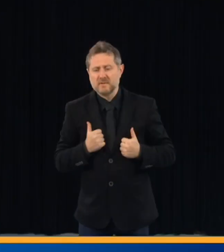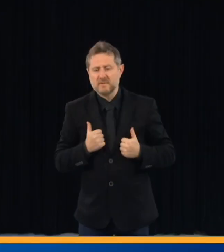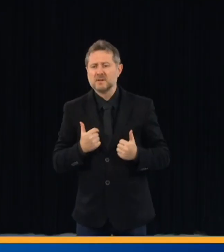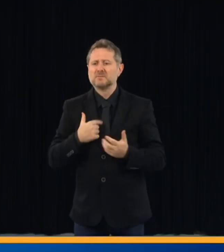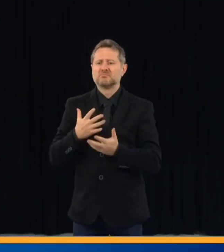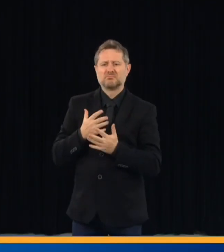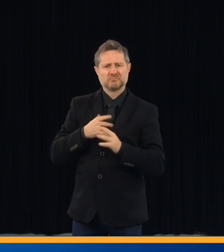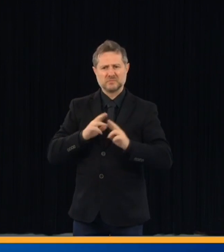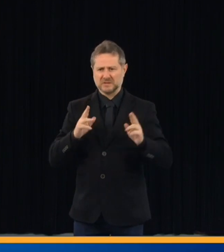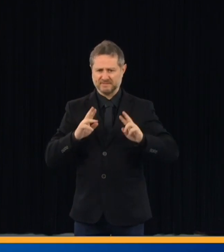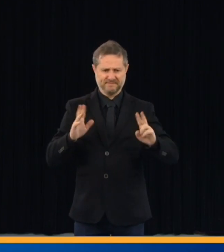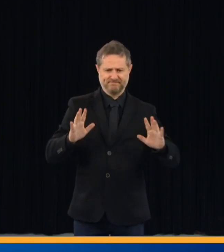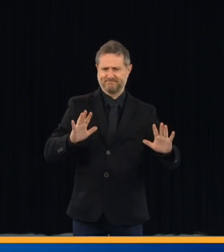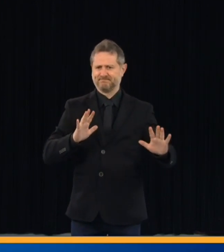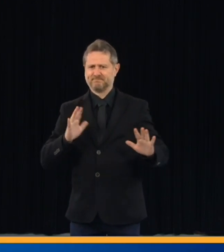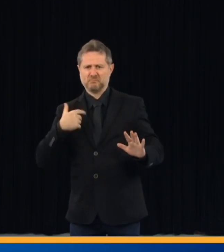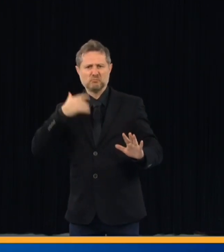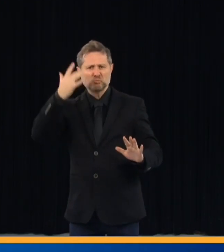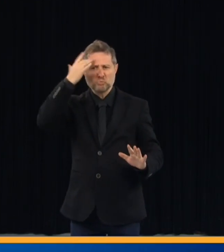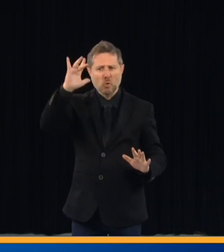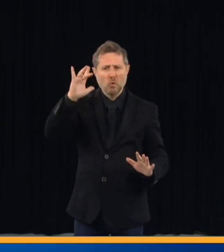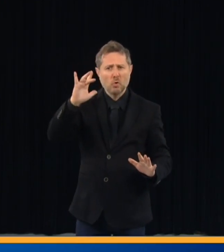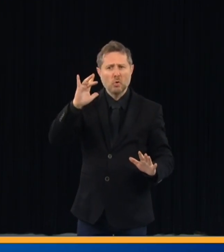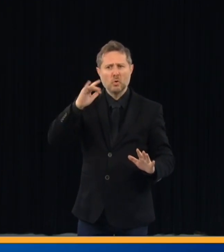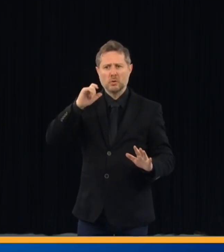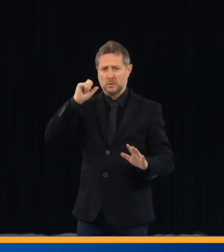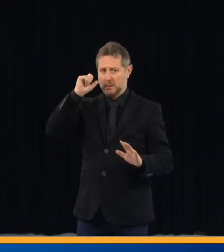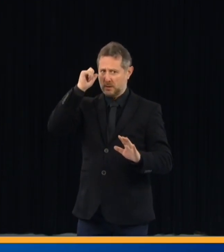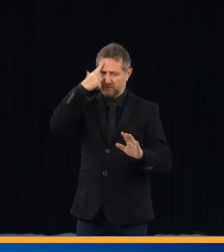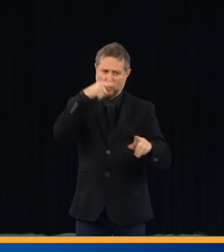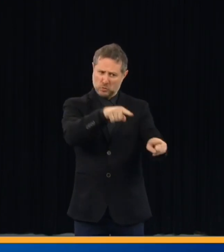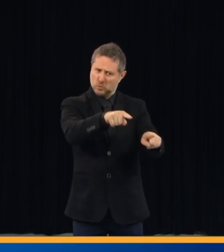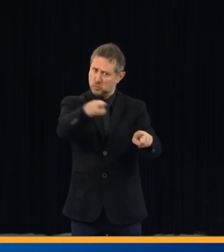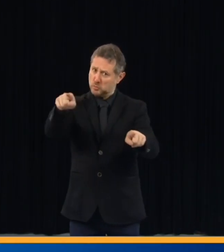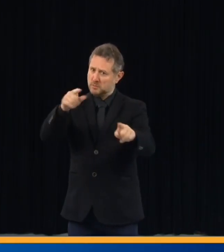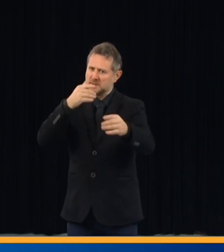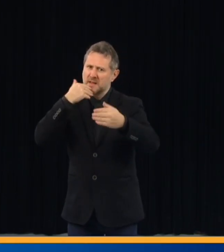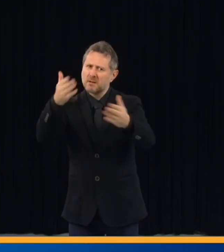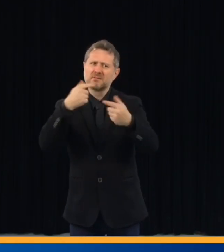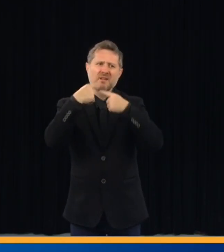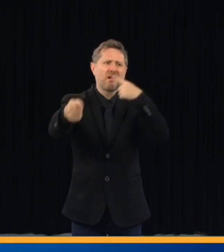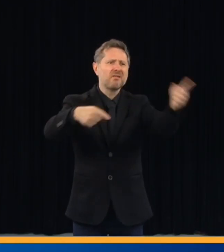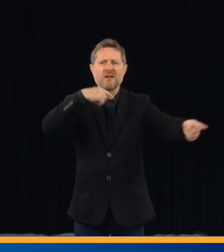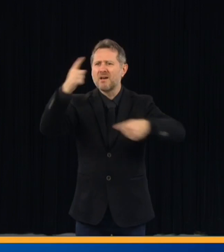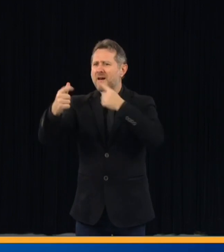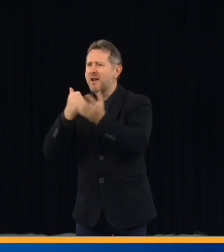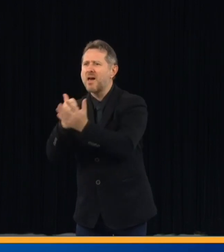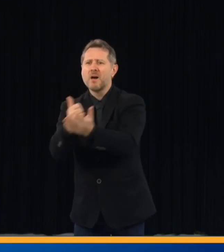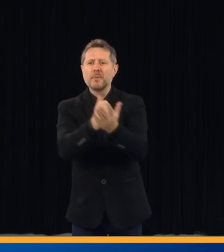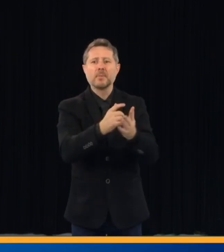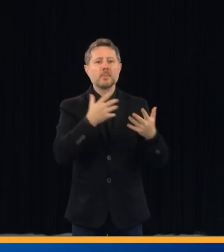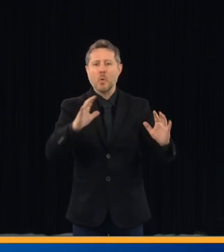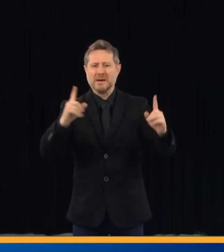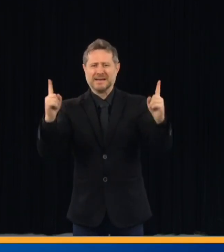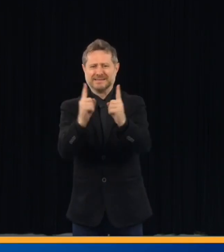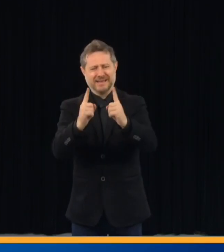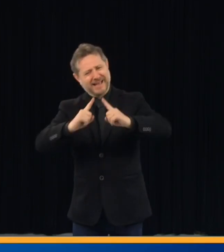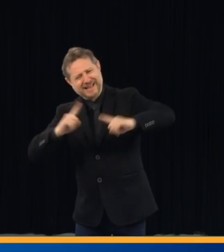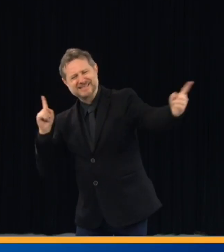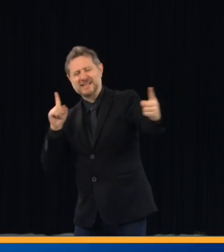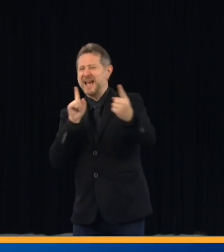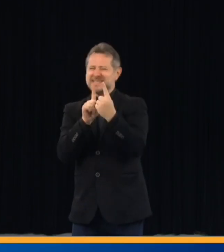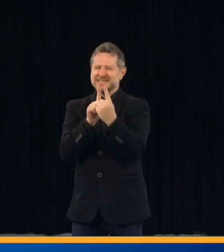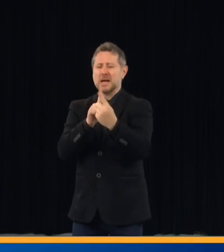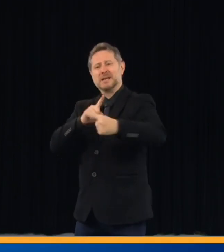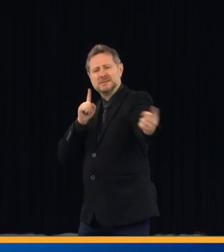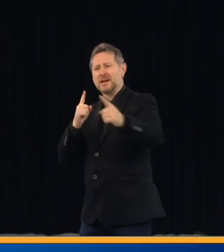in getting people to think about how they can reach out and help people without contact. A lot of people are fighting this alone, and